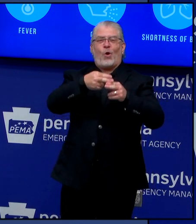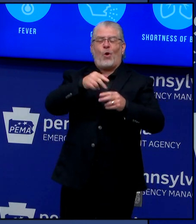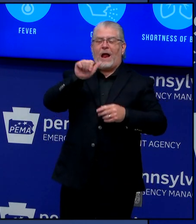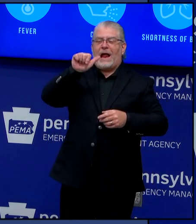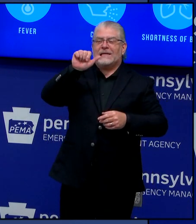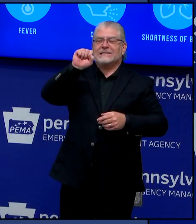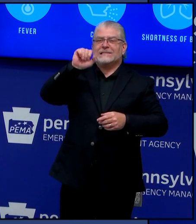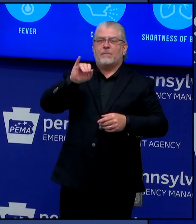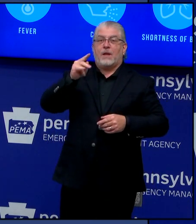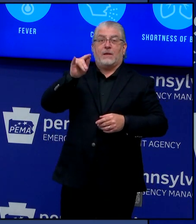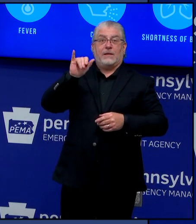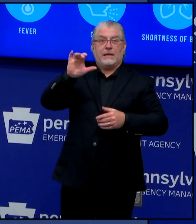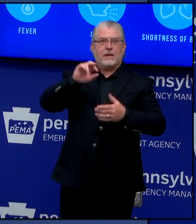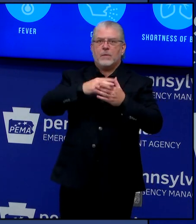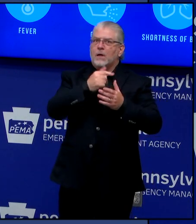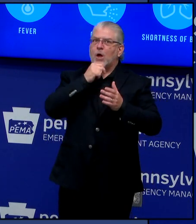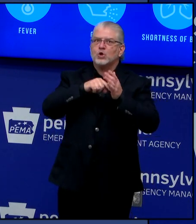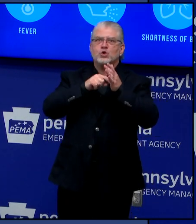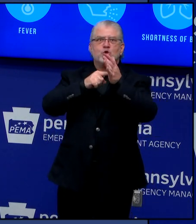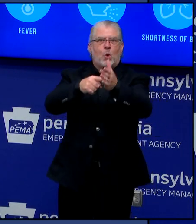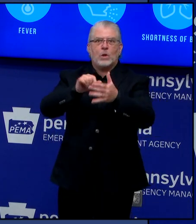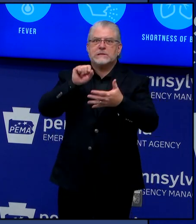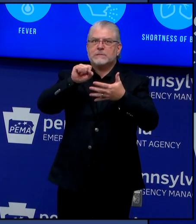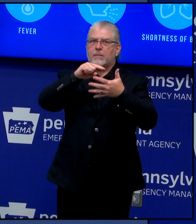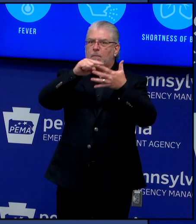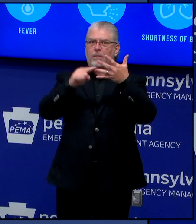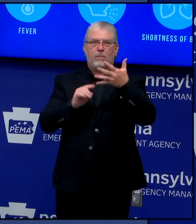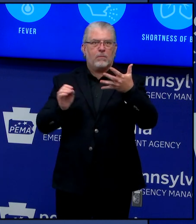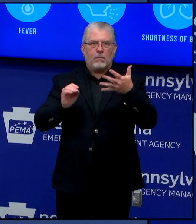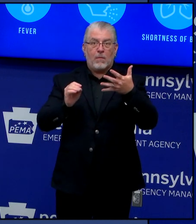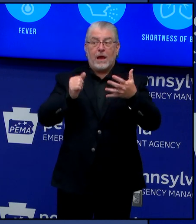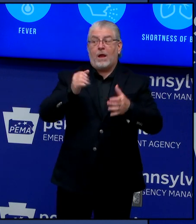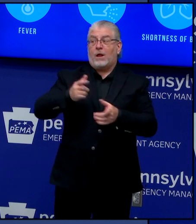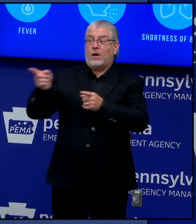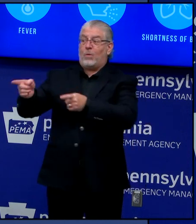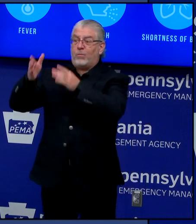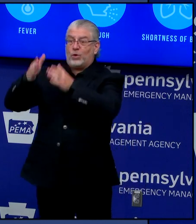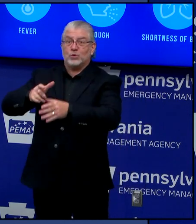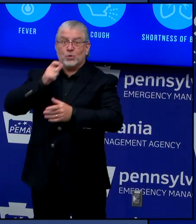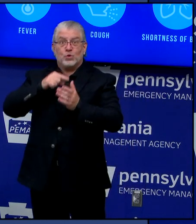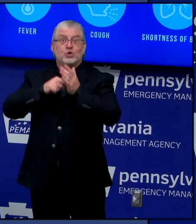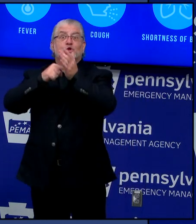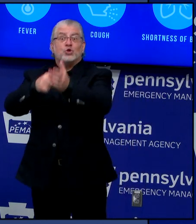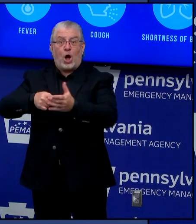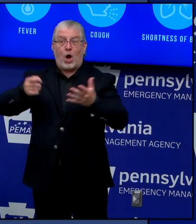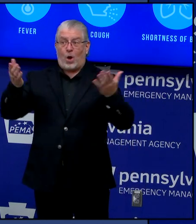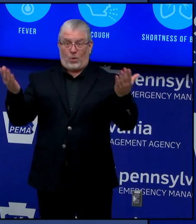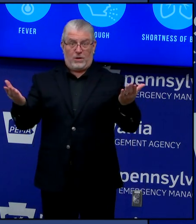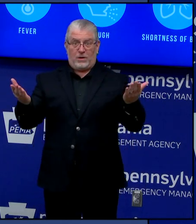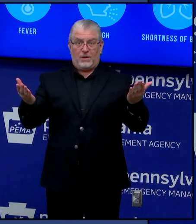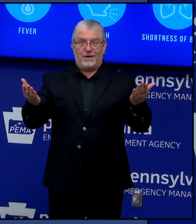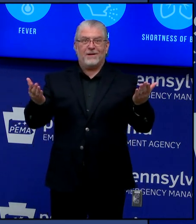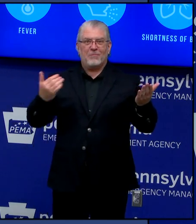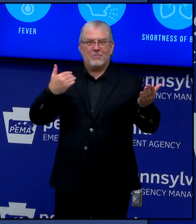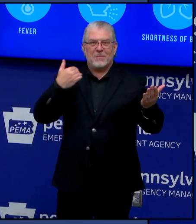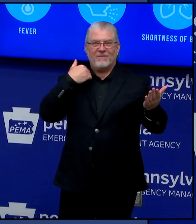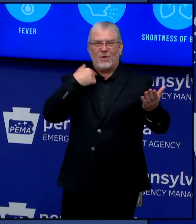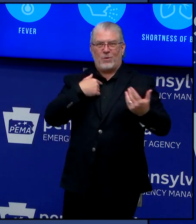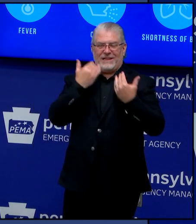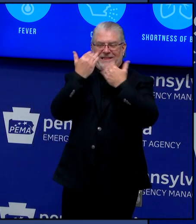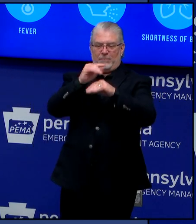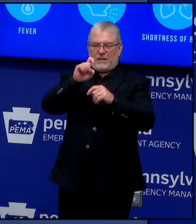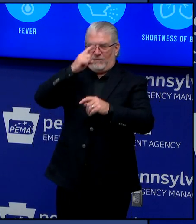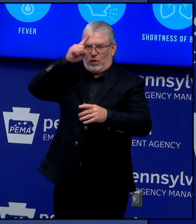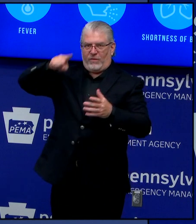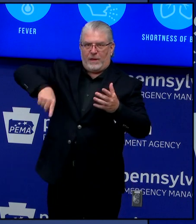recommended testing for all symptomatic individuals for COVID-19, those with fever and cough and shortness of breath, but other symptoms,